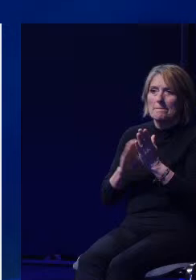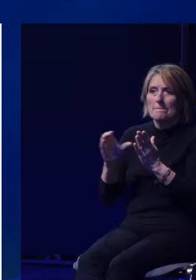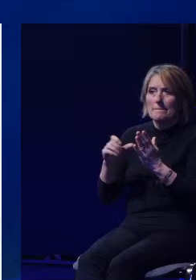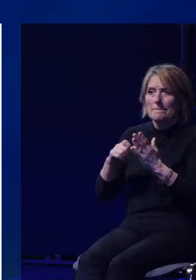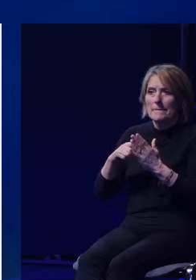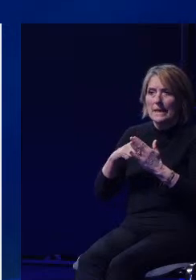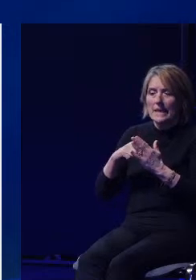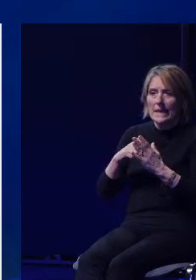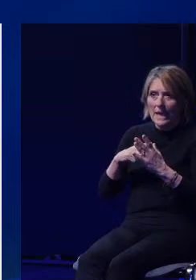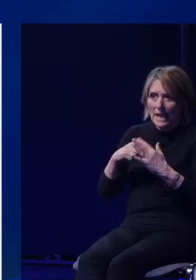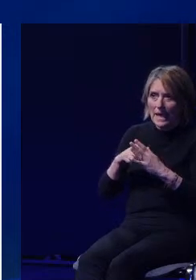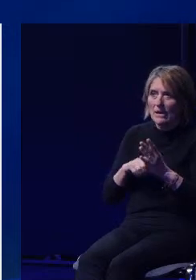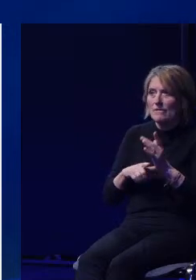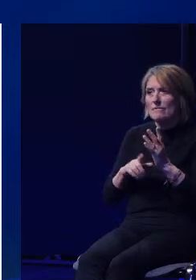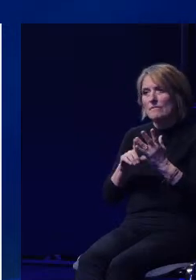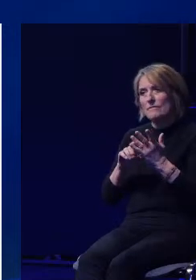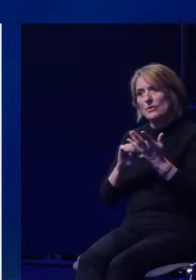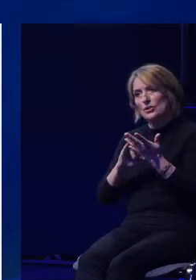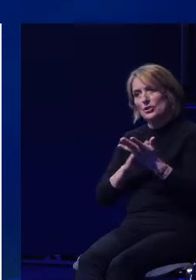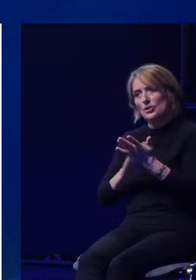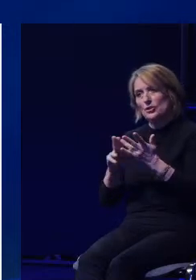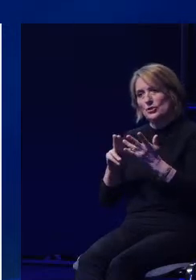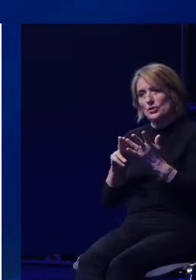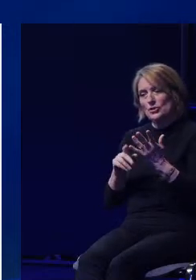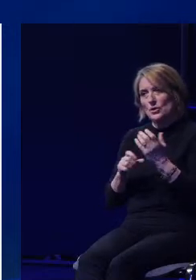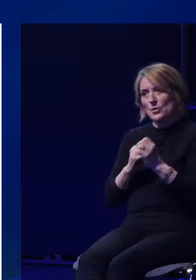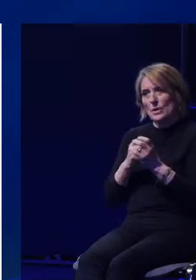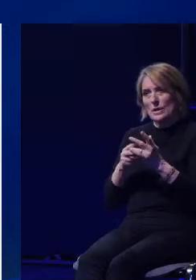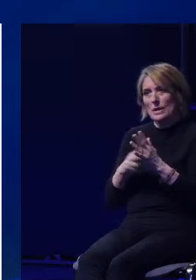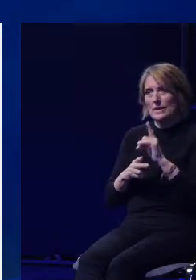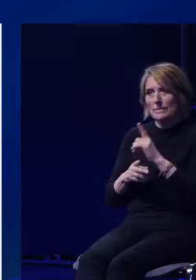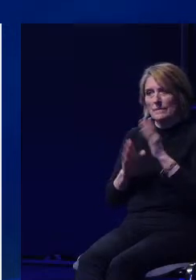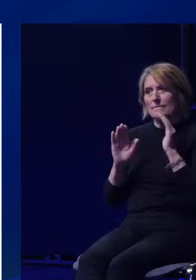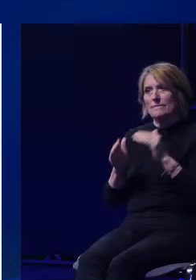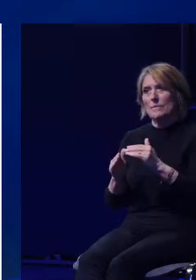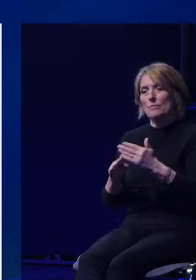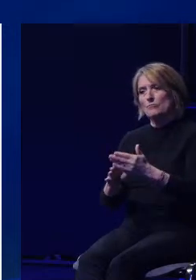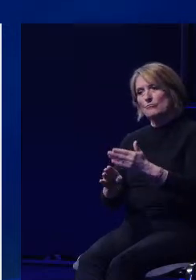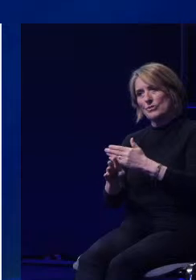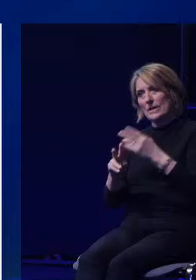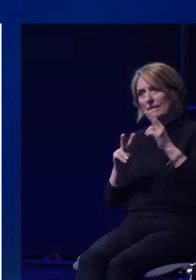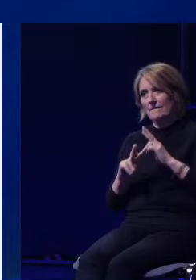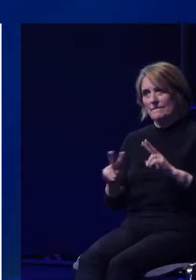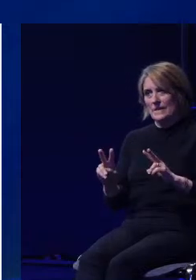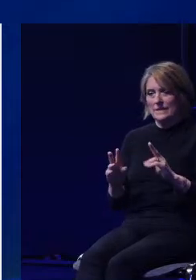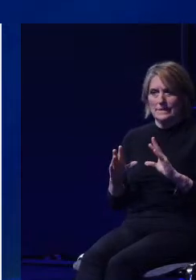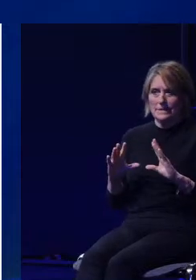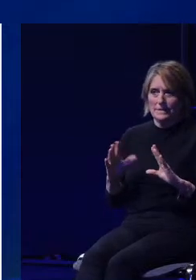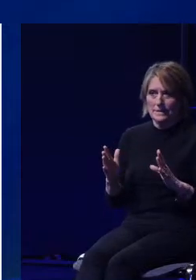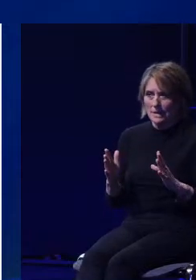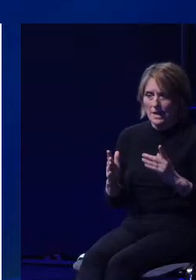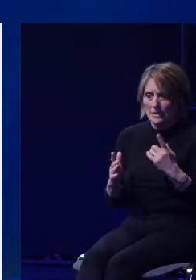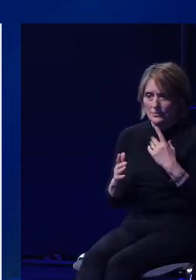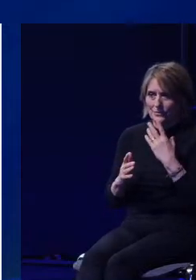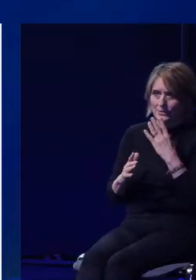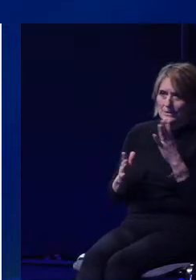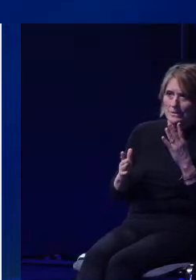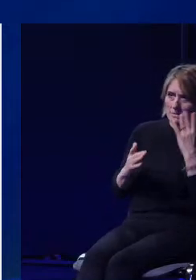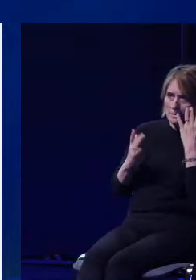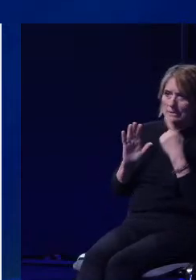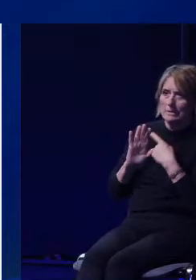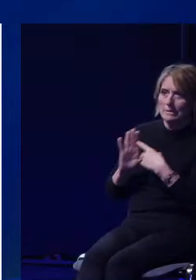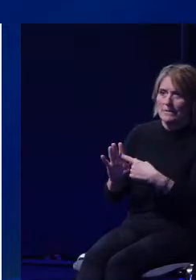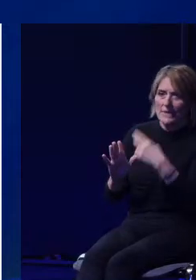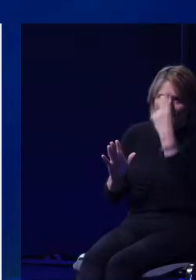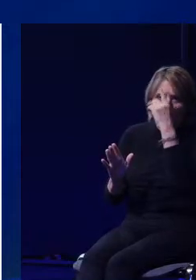they're all extremely focused on previs. The reason I'm mentioning them is not just to drop their names. It is because they actually sit